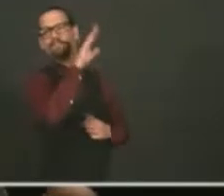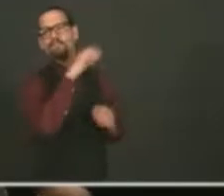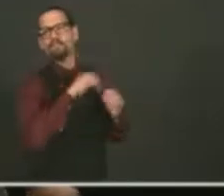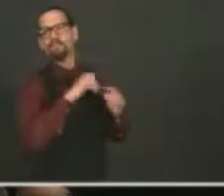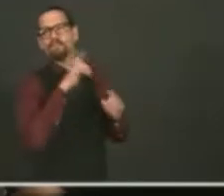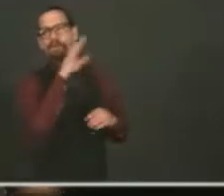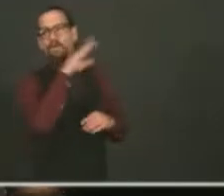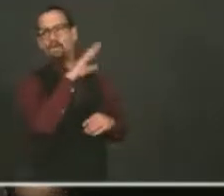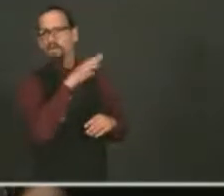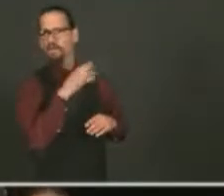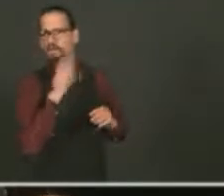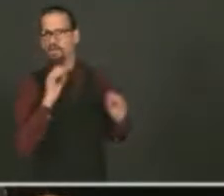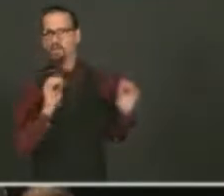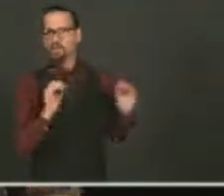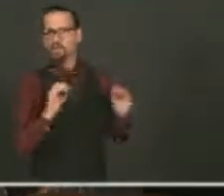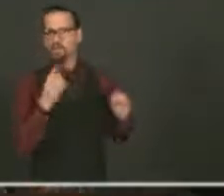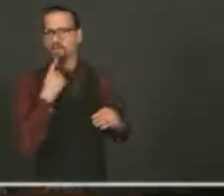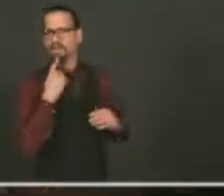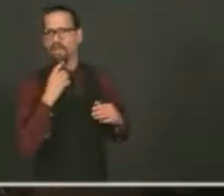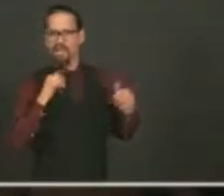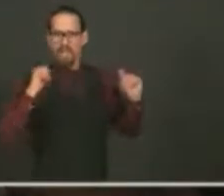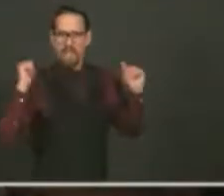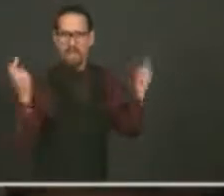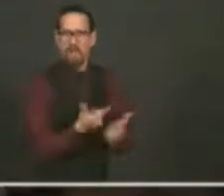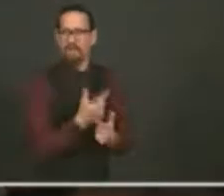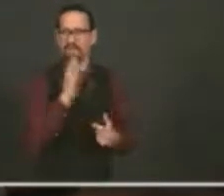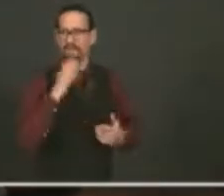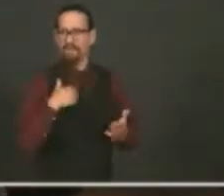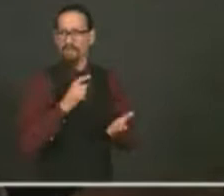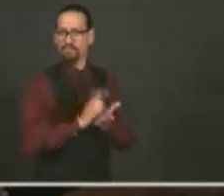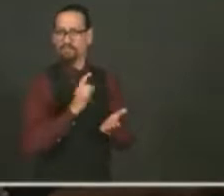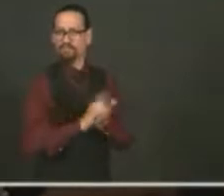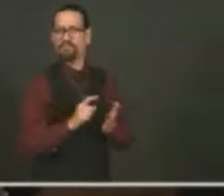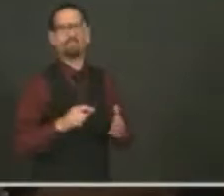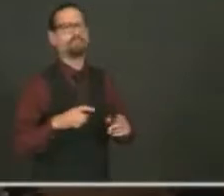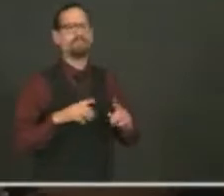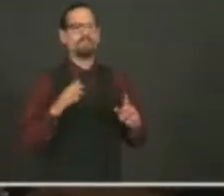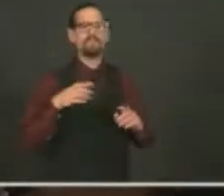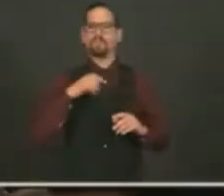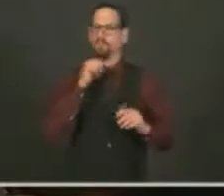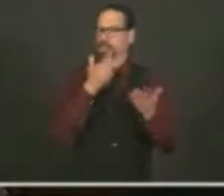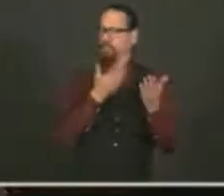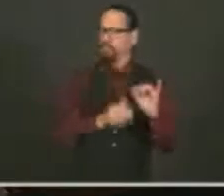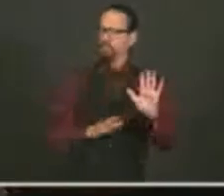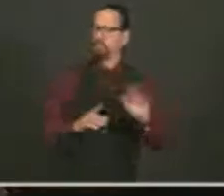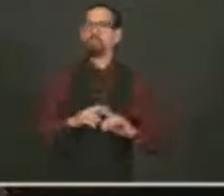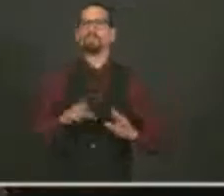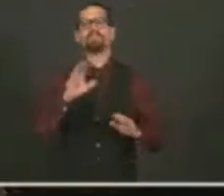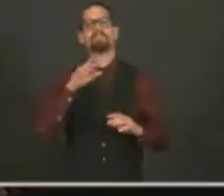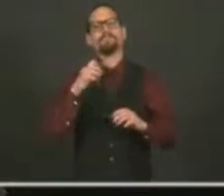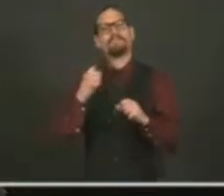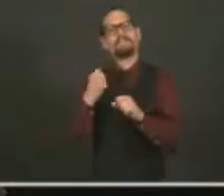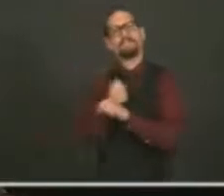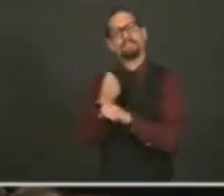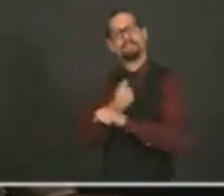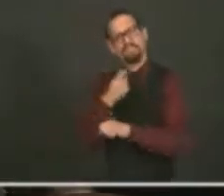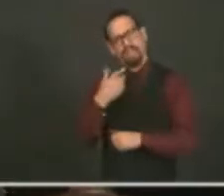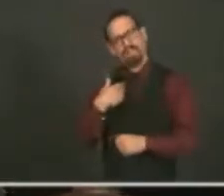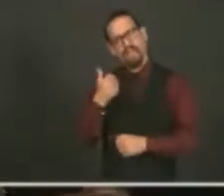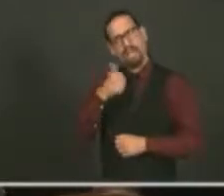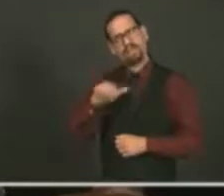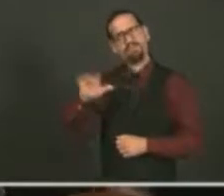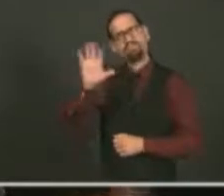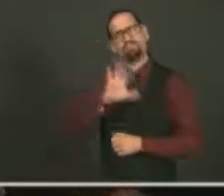weekly basis in the entire state. But from a statistical sampling point of view, you must have some idea of a number. At this